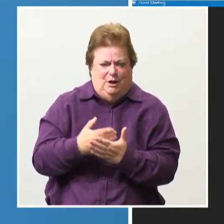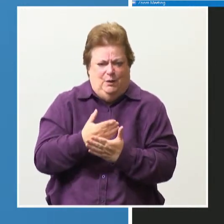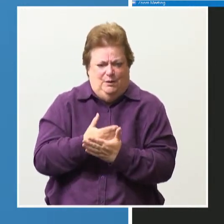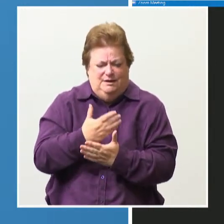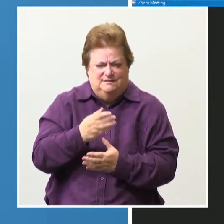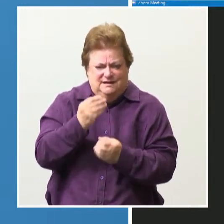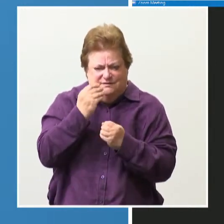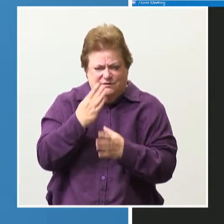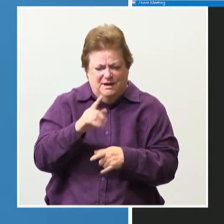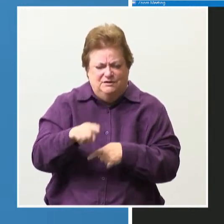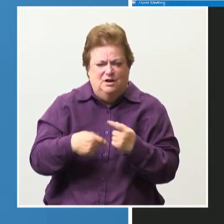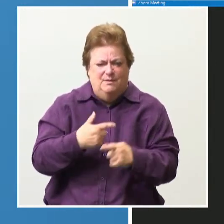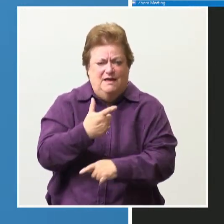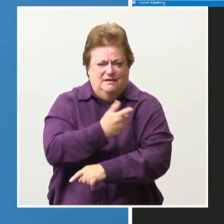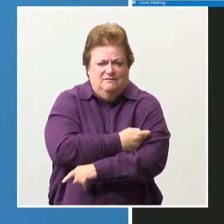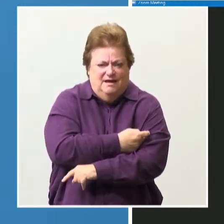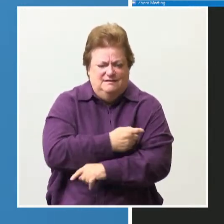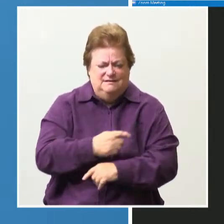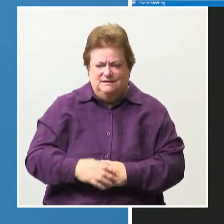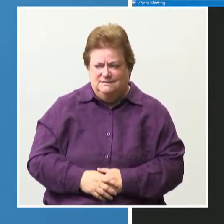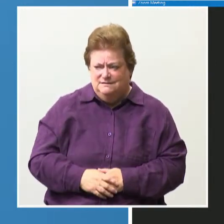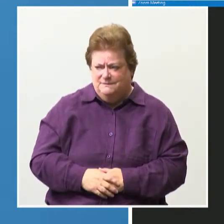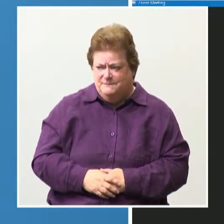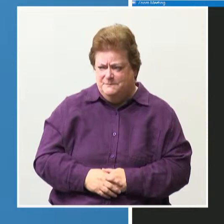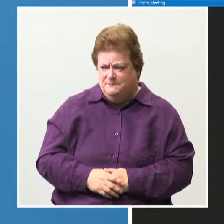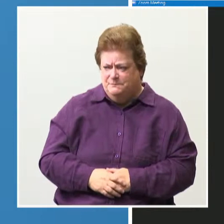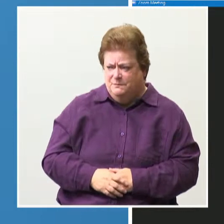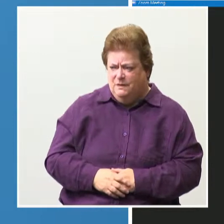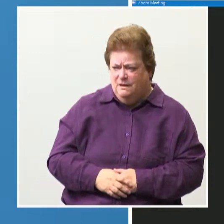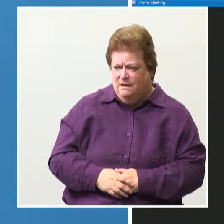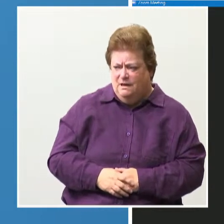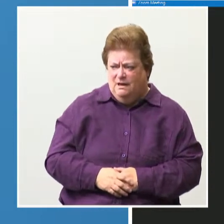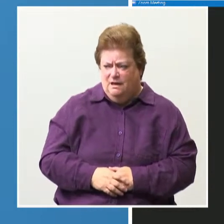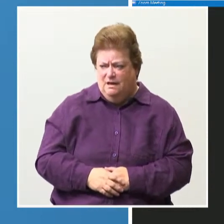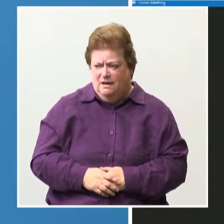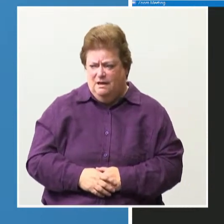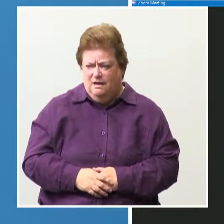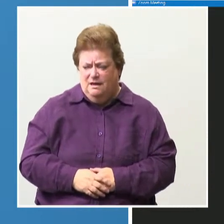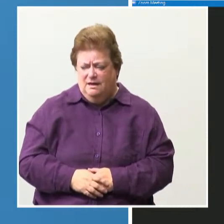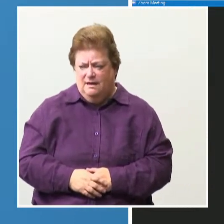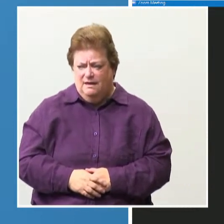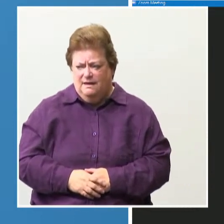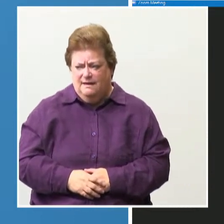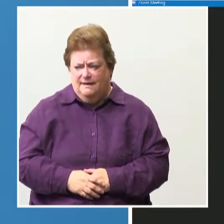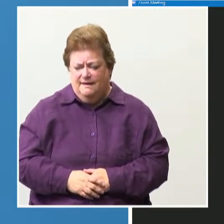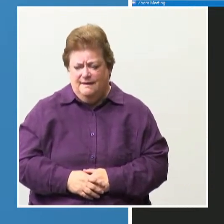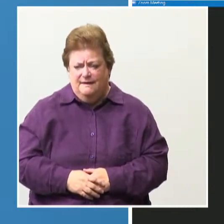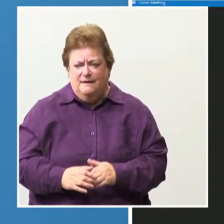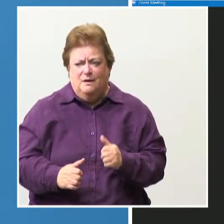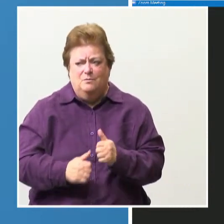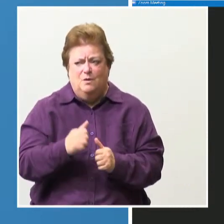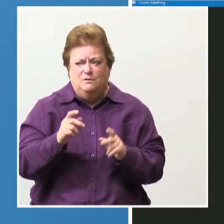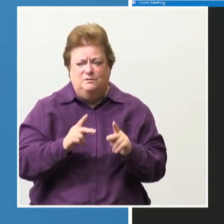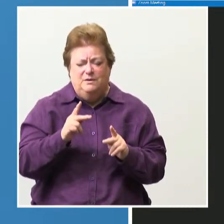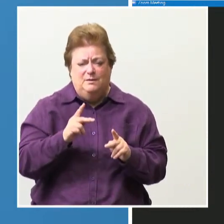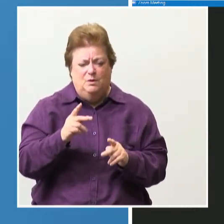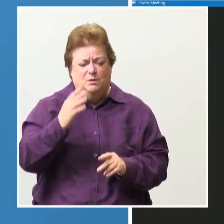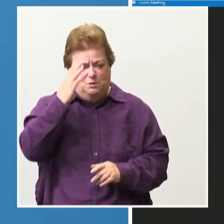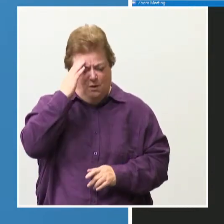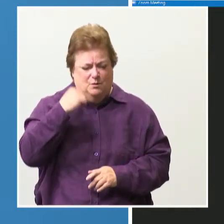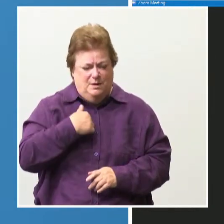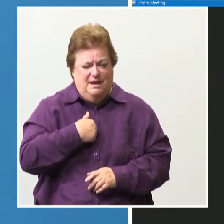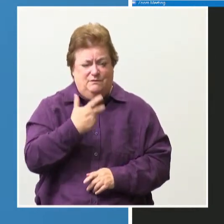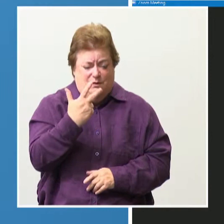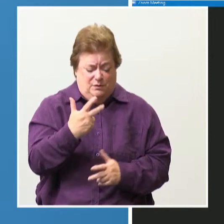on vaccines. So as most people are aware we have 3 different vaccines